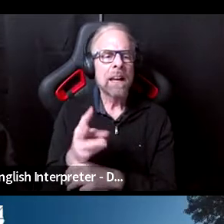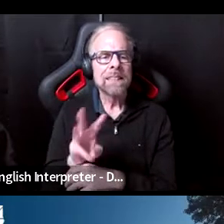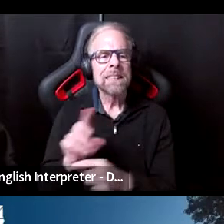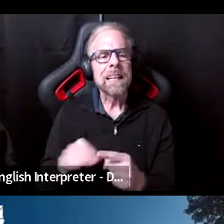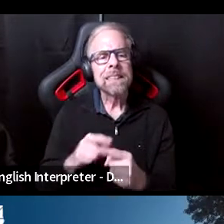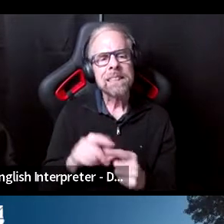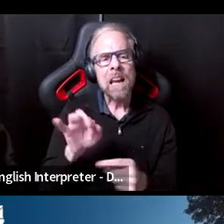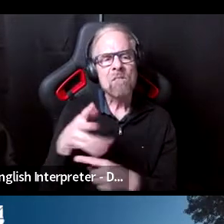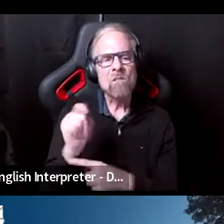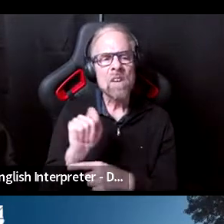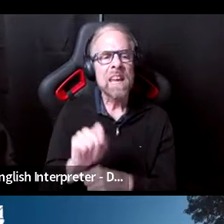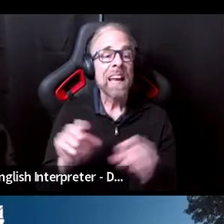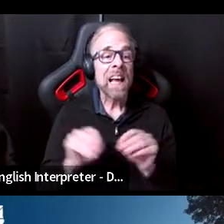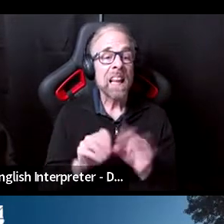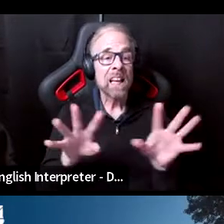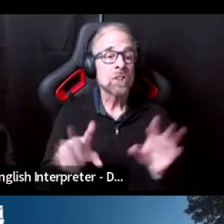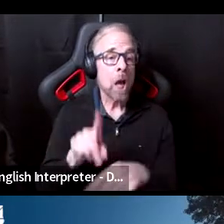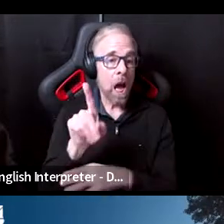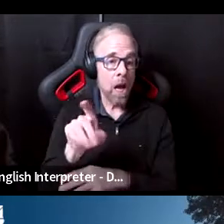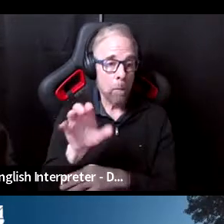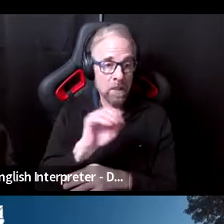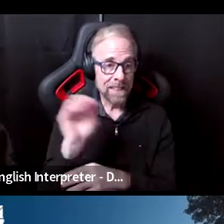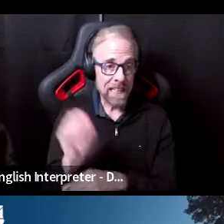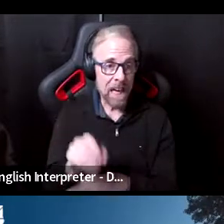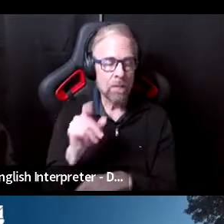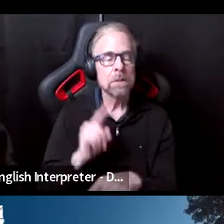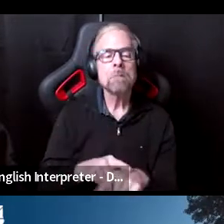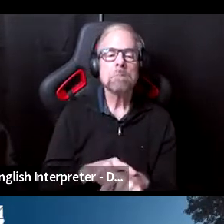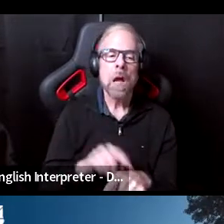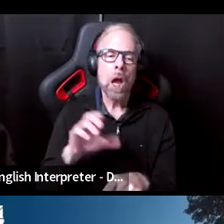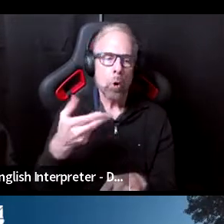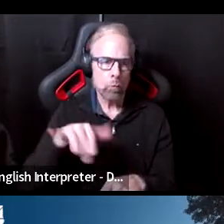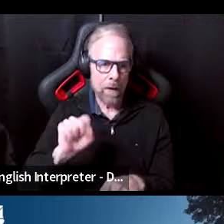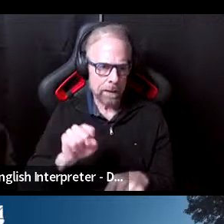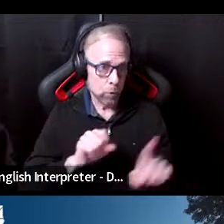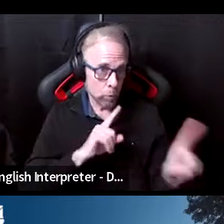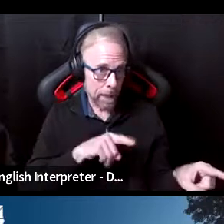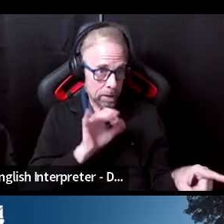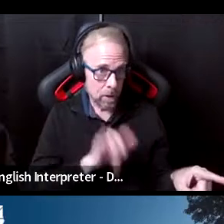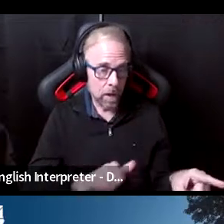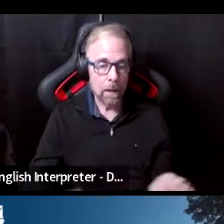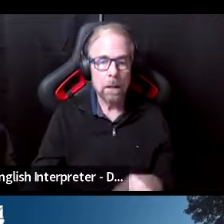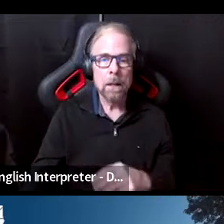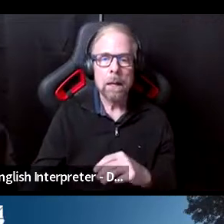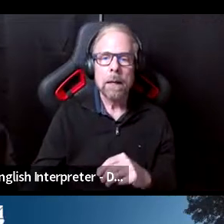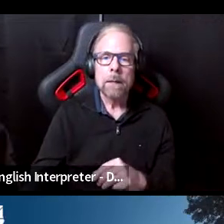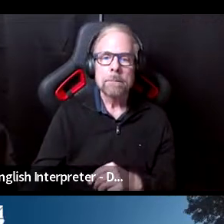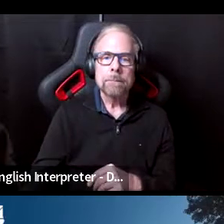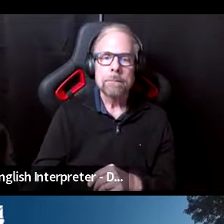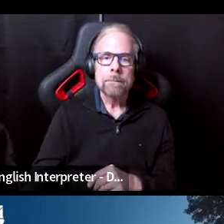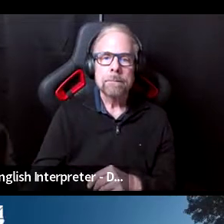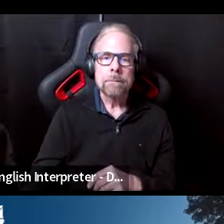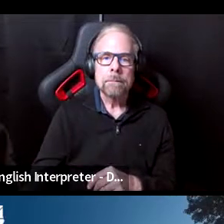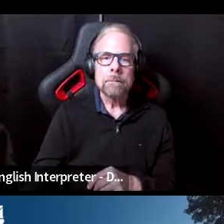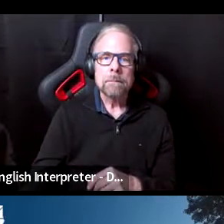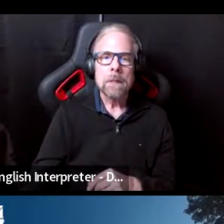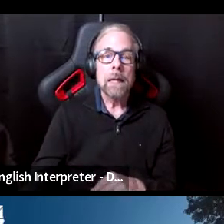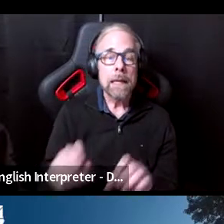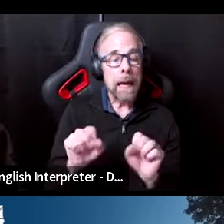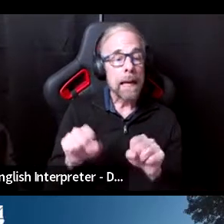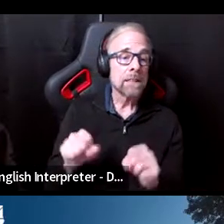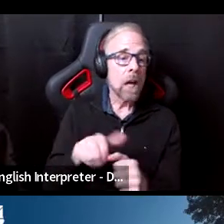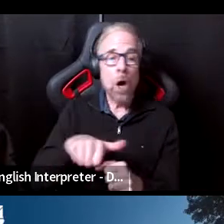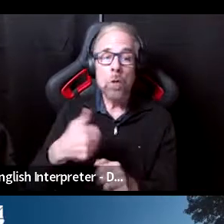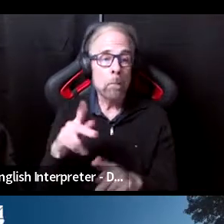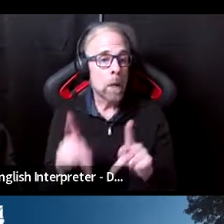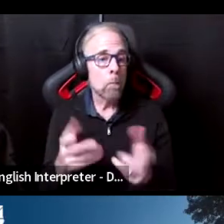of the time? And we will have Chris answer this question. And people can jump in too. So if other people